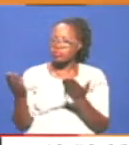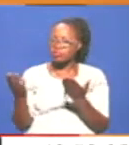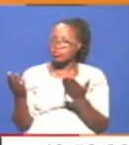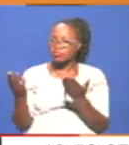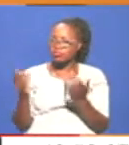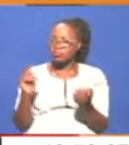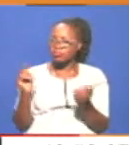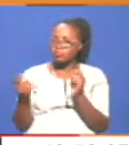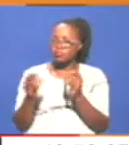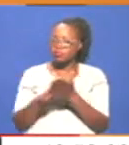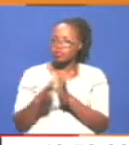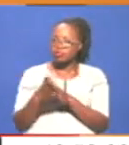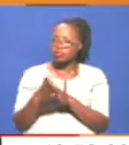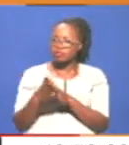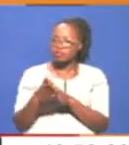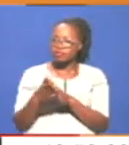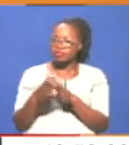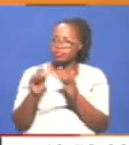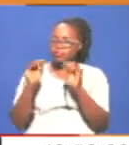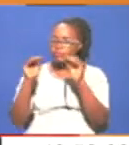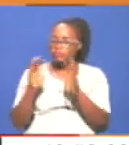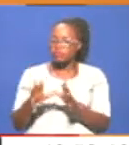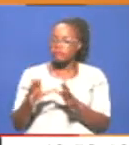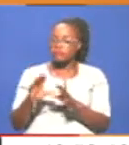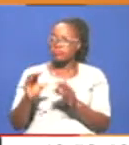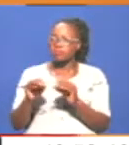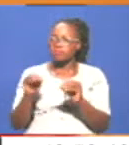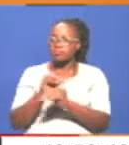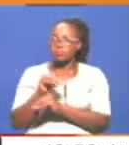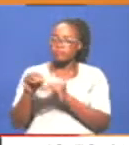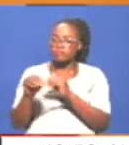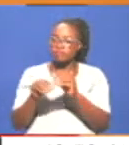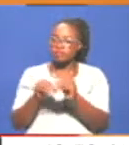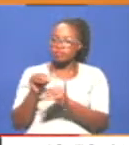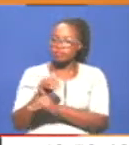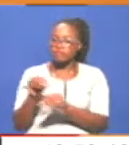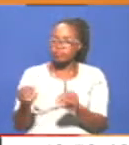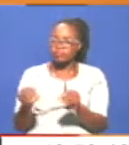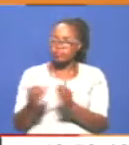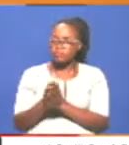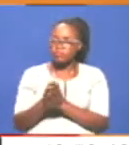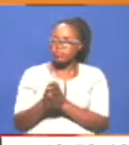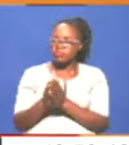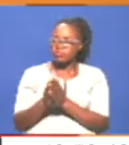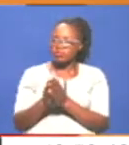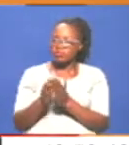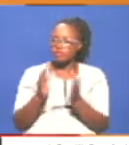to become teachers, to become teachers of chess. So we had what is called a preparation of teachers seminar, and that is organized by the World